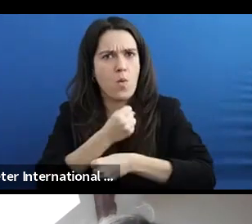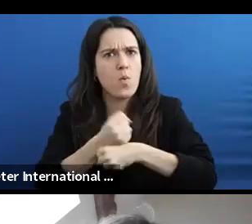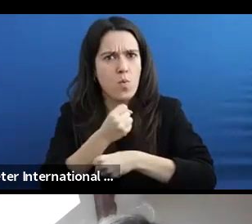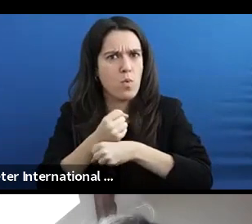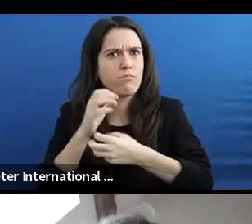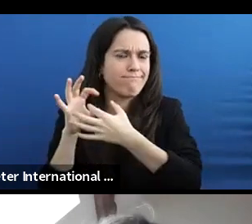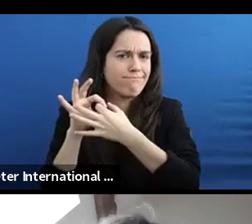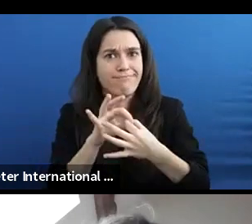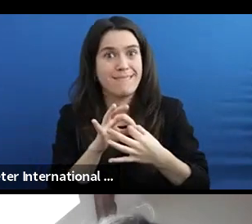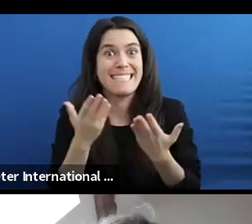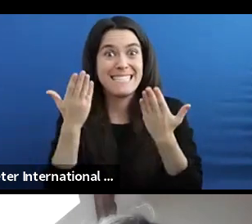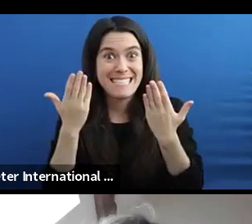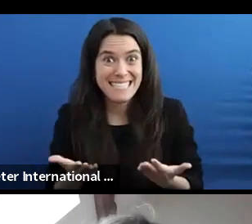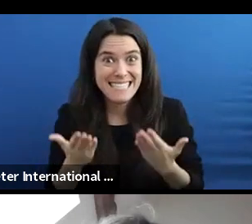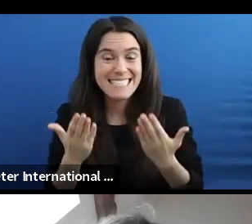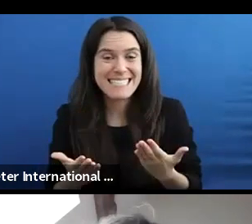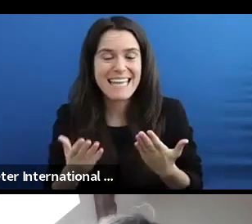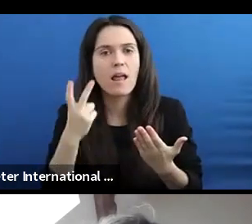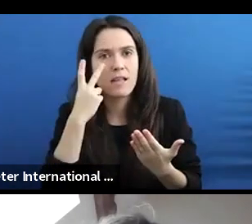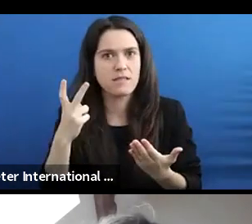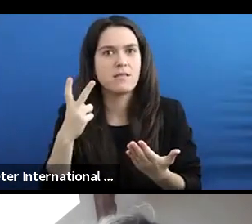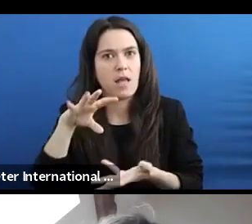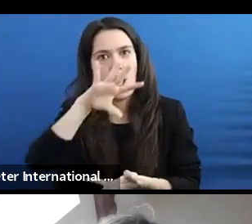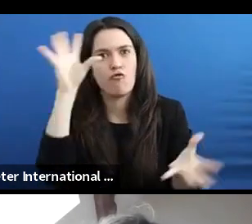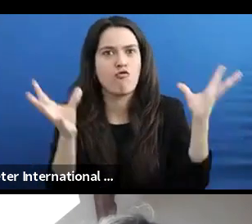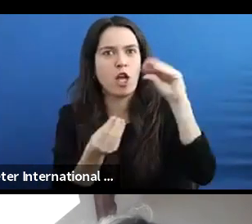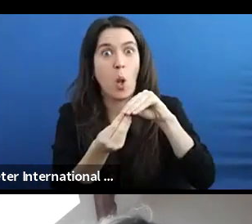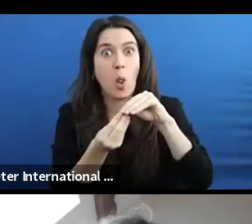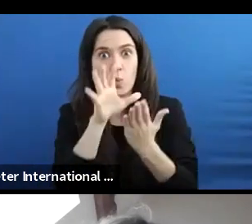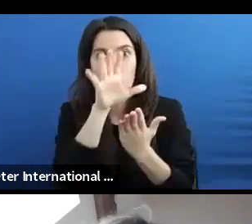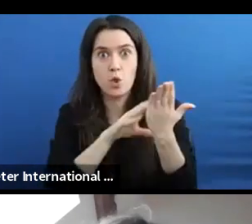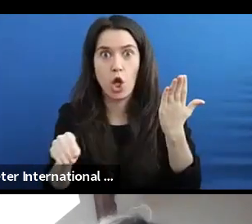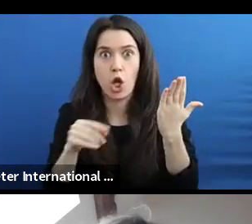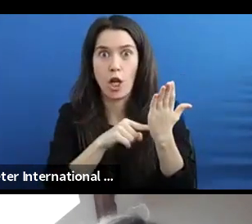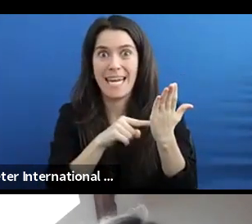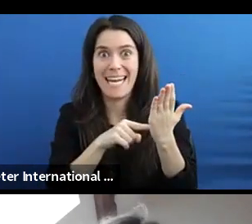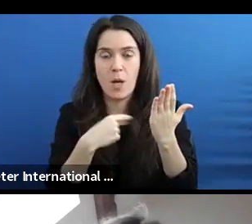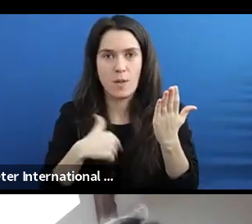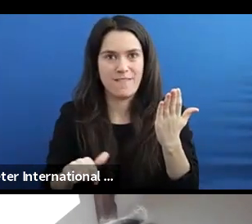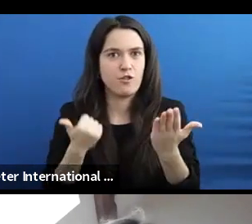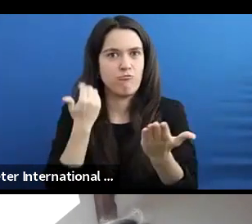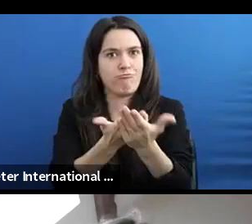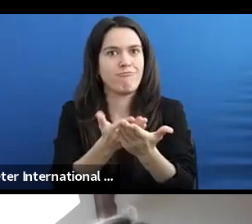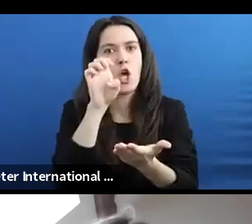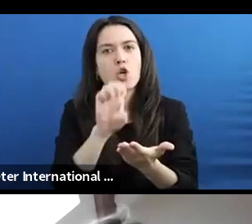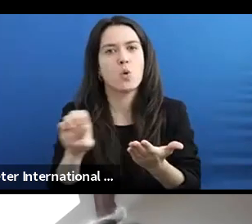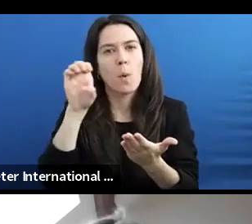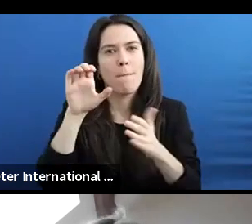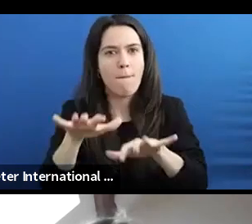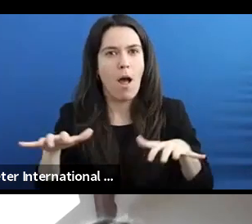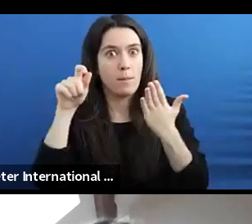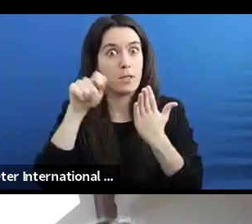are today in the resolution that we have voted European Parliament.